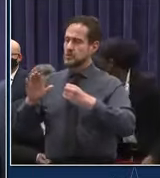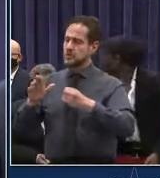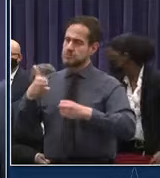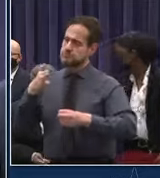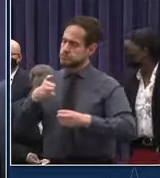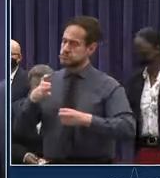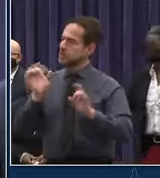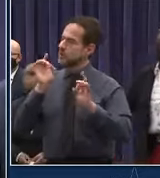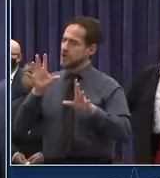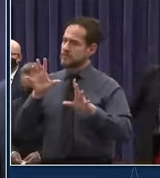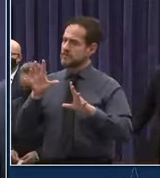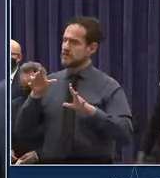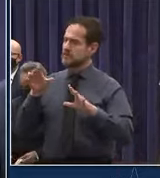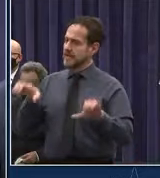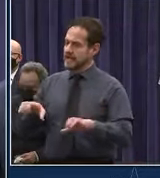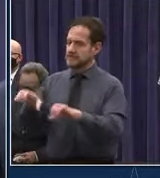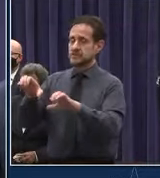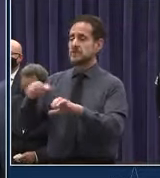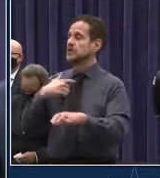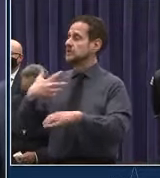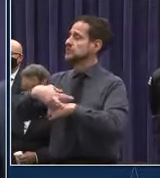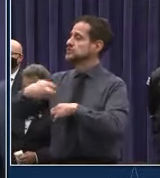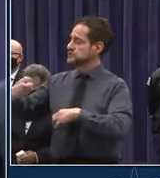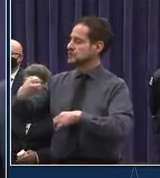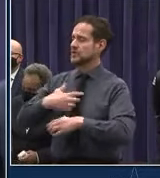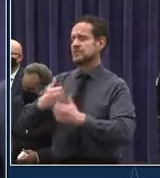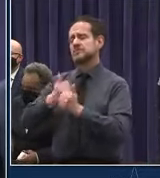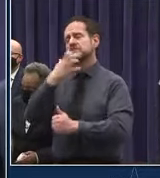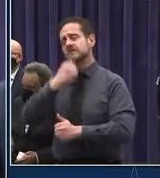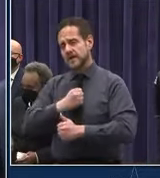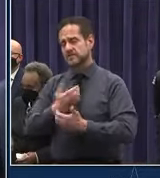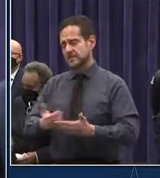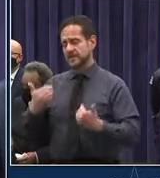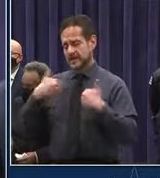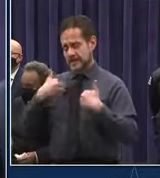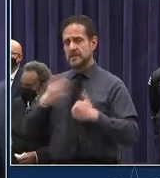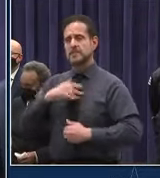thing I had in my life, my princess Melissa.